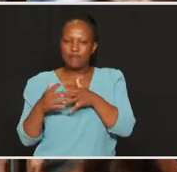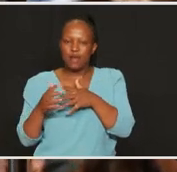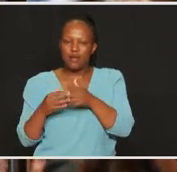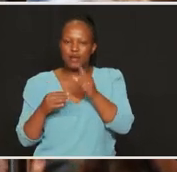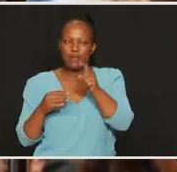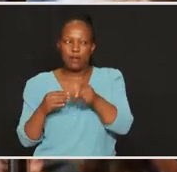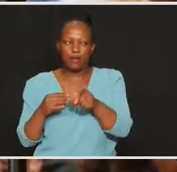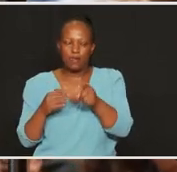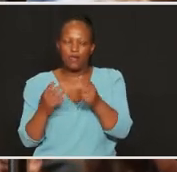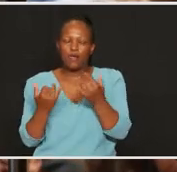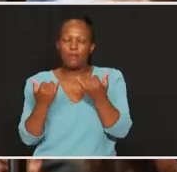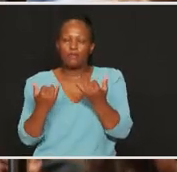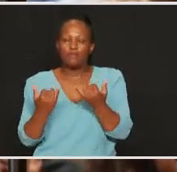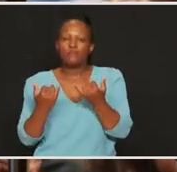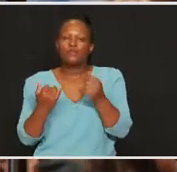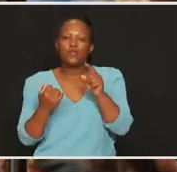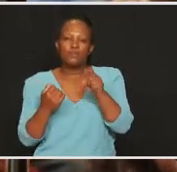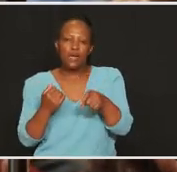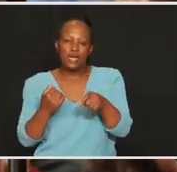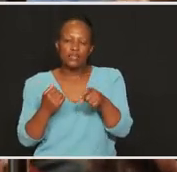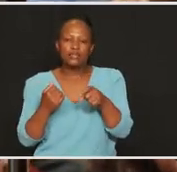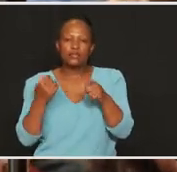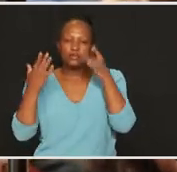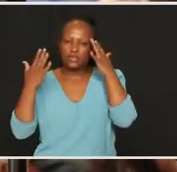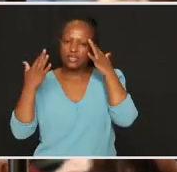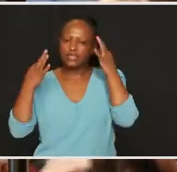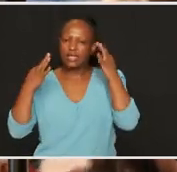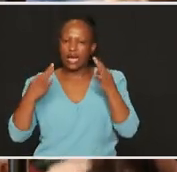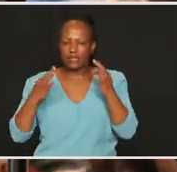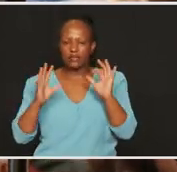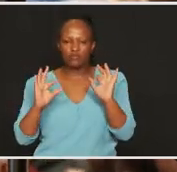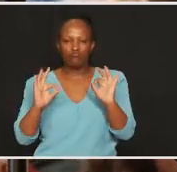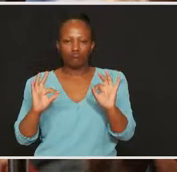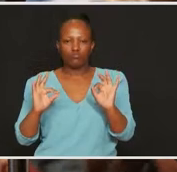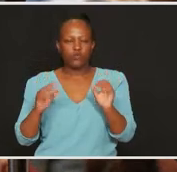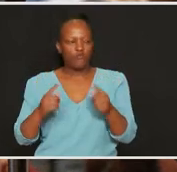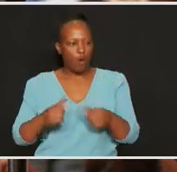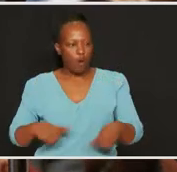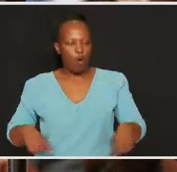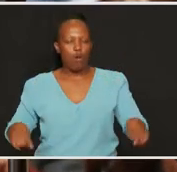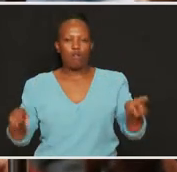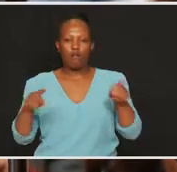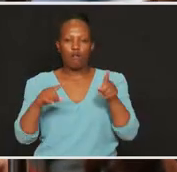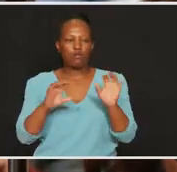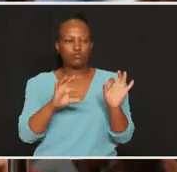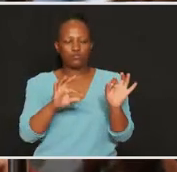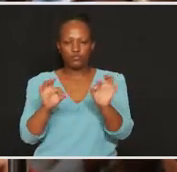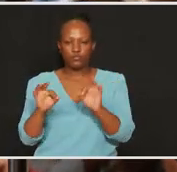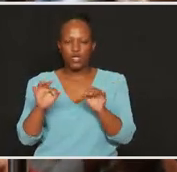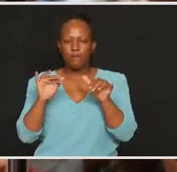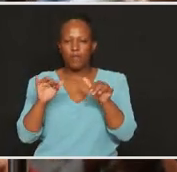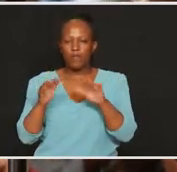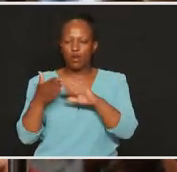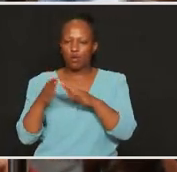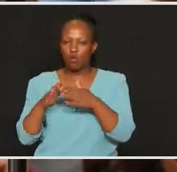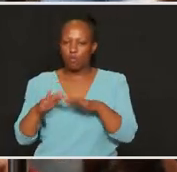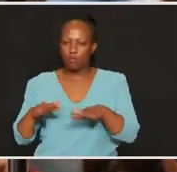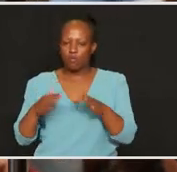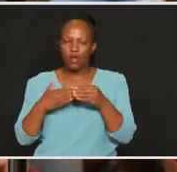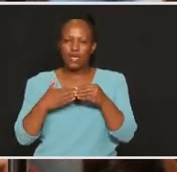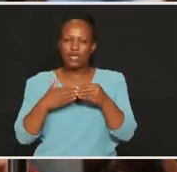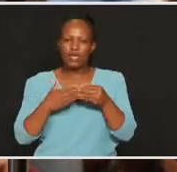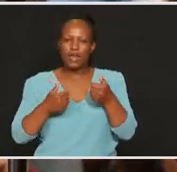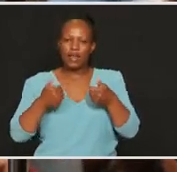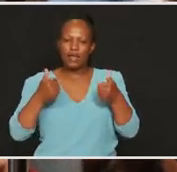body so that there is a sound decision making amongst Civil Society citizens and the leaders of